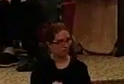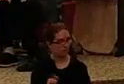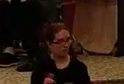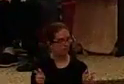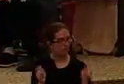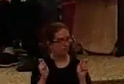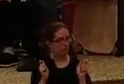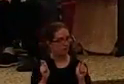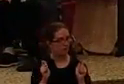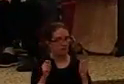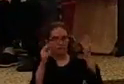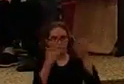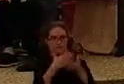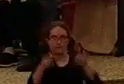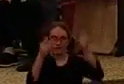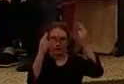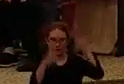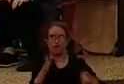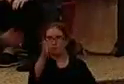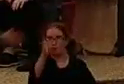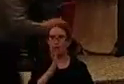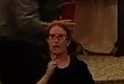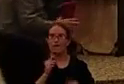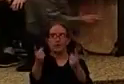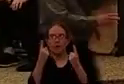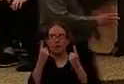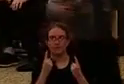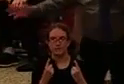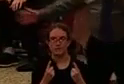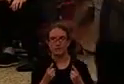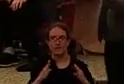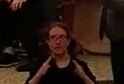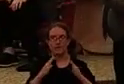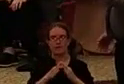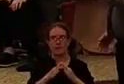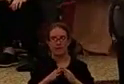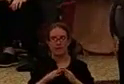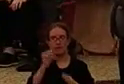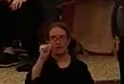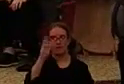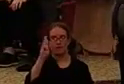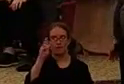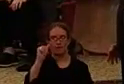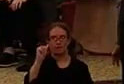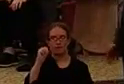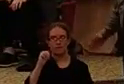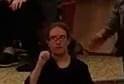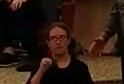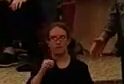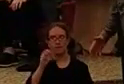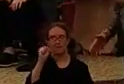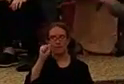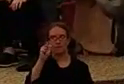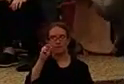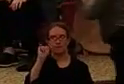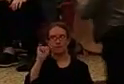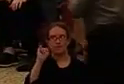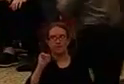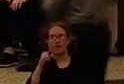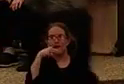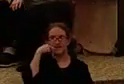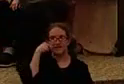of a sudden something happened. Amen. God shows up in the camp with Abraham or Abram and Sarai, and